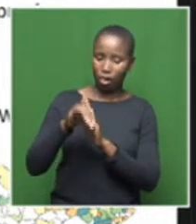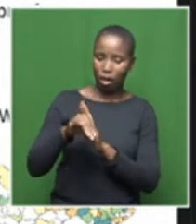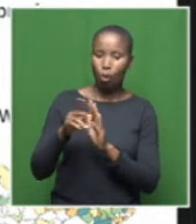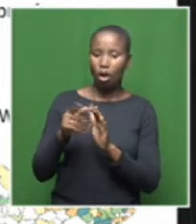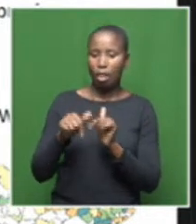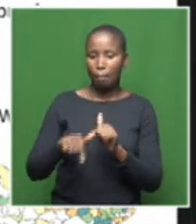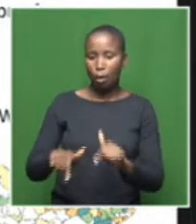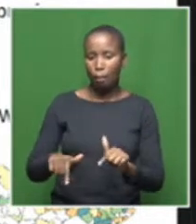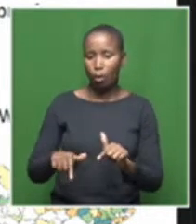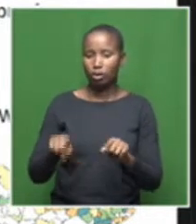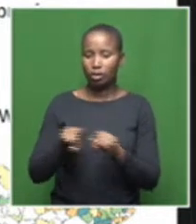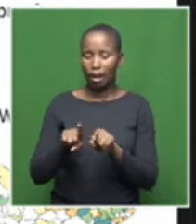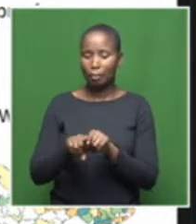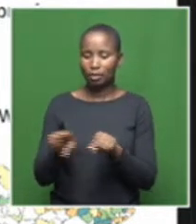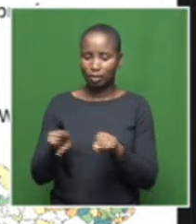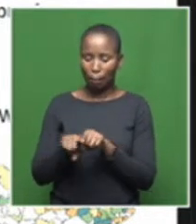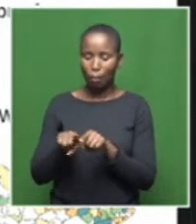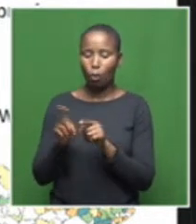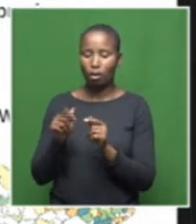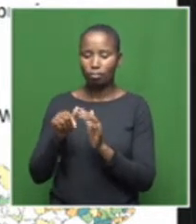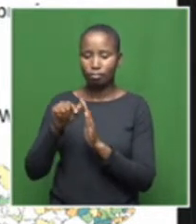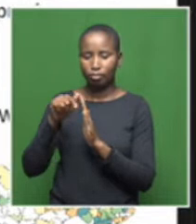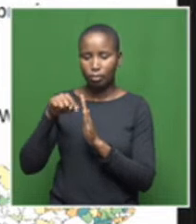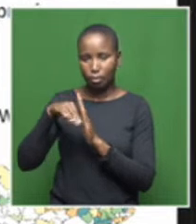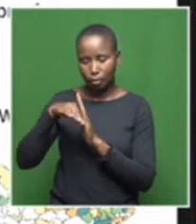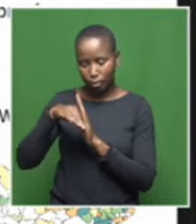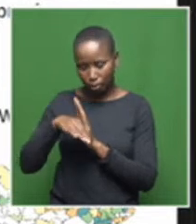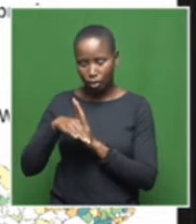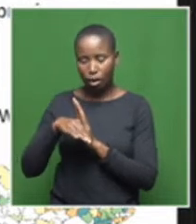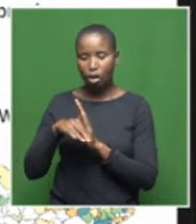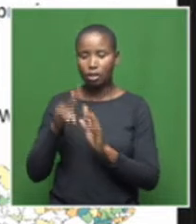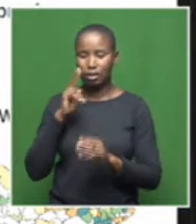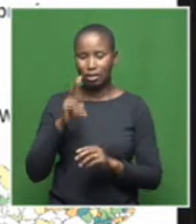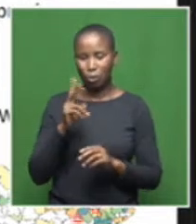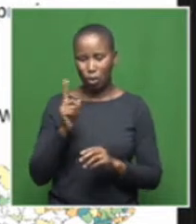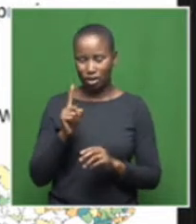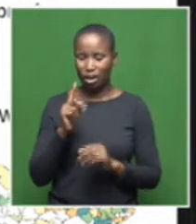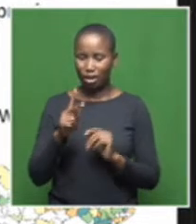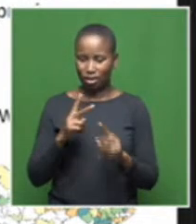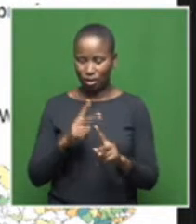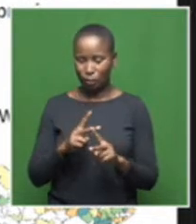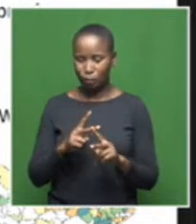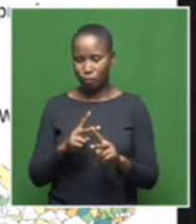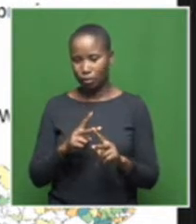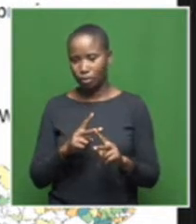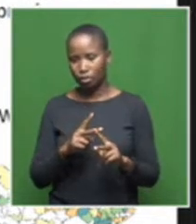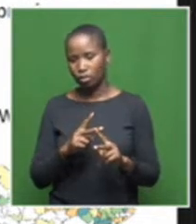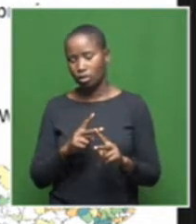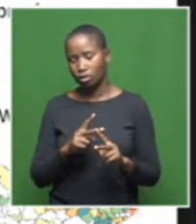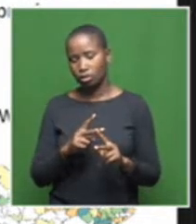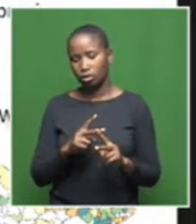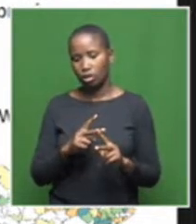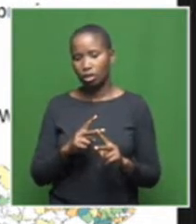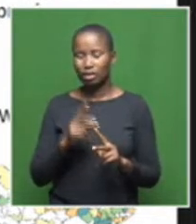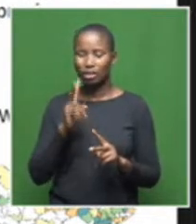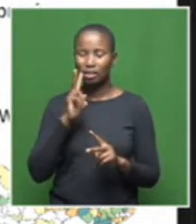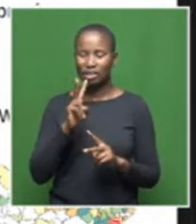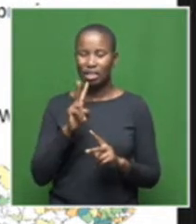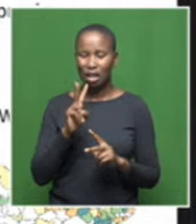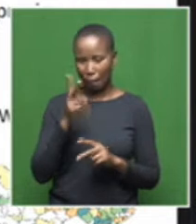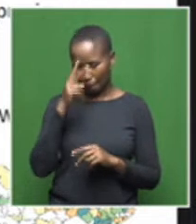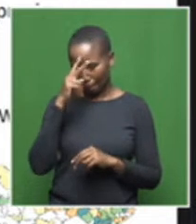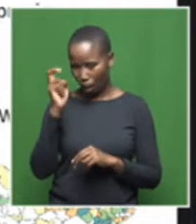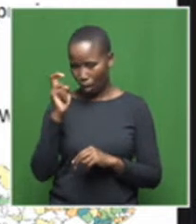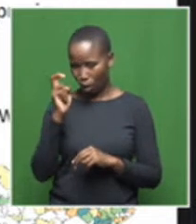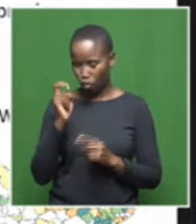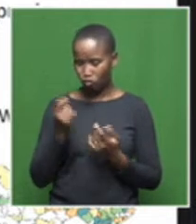but also seeing decreases. And you can really see the return to the kind of lighter blue and green colorations